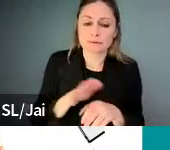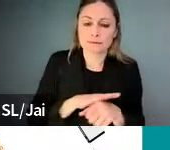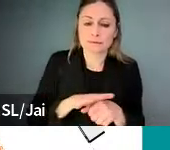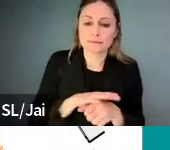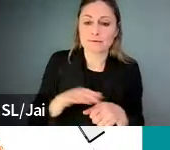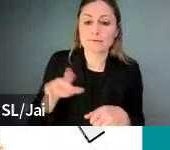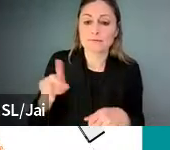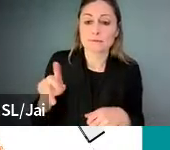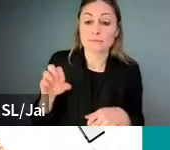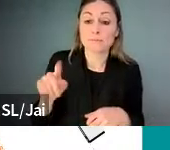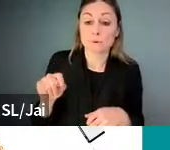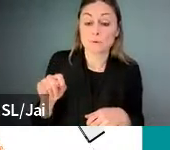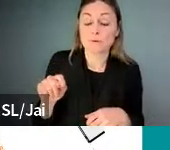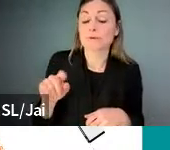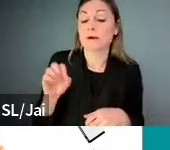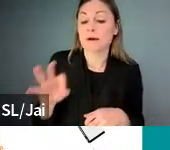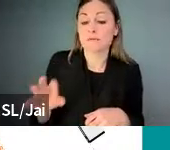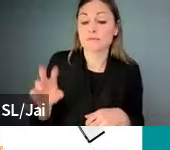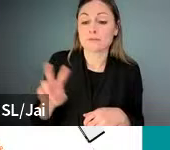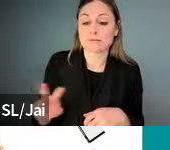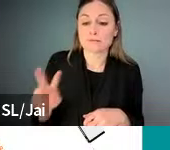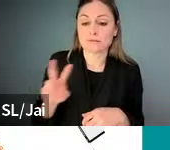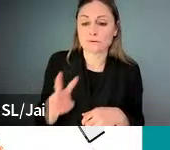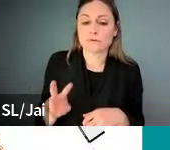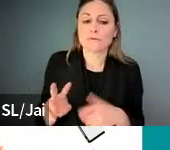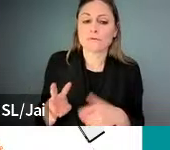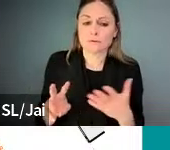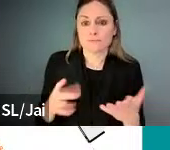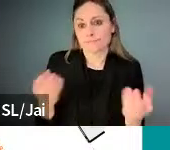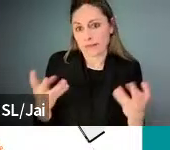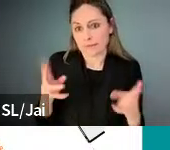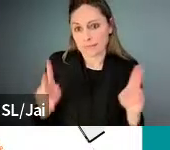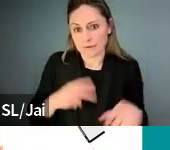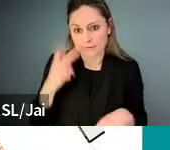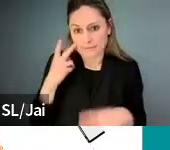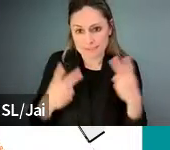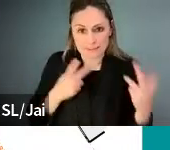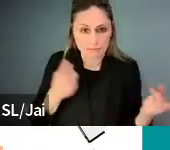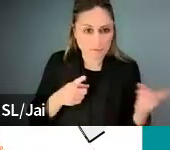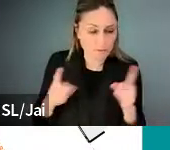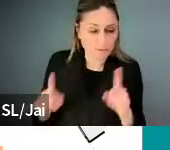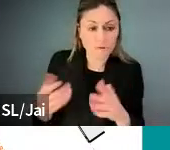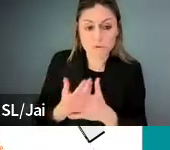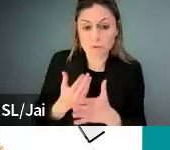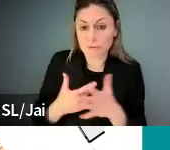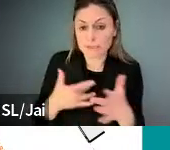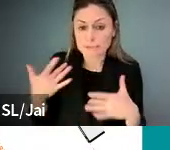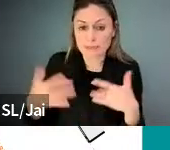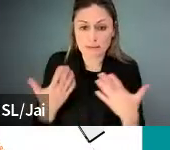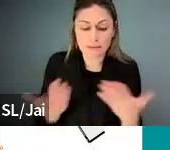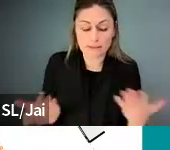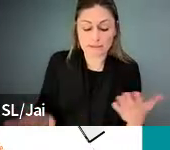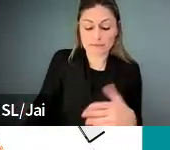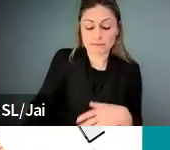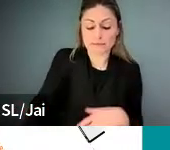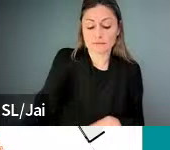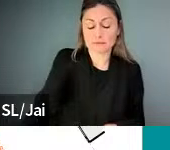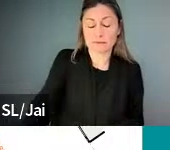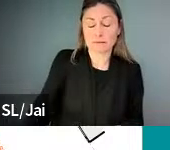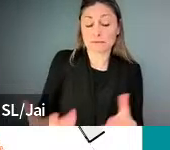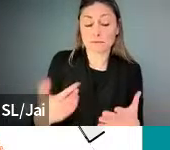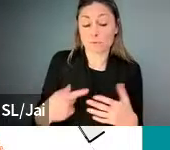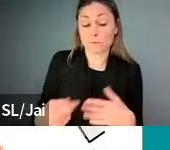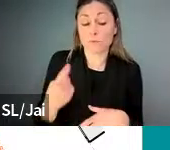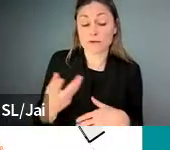Vancouver is working on, I think a lot of people have seen what's going on over there, a lot of new exciting things. And that's one of the several things that